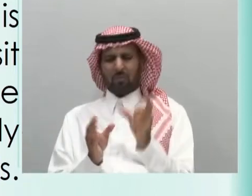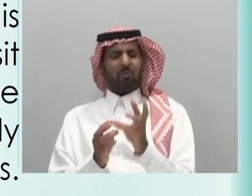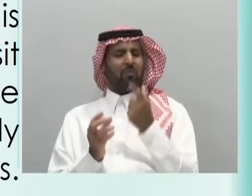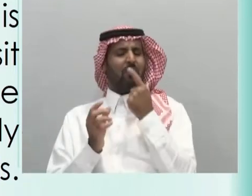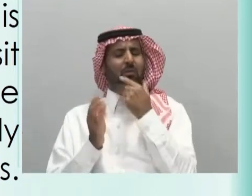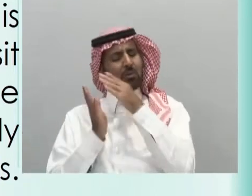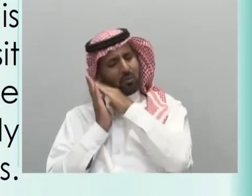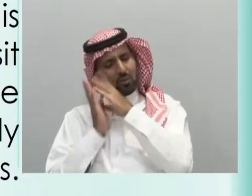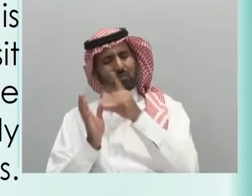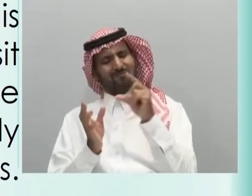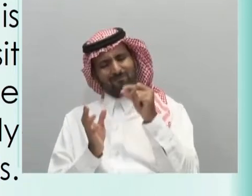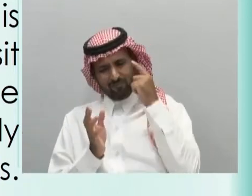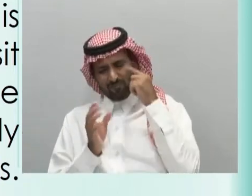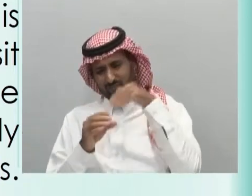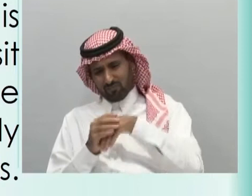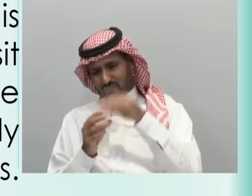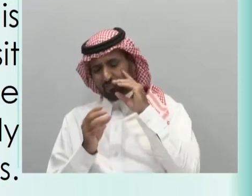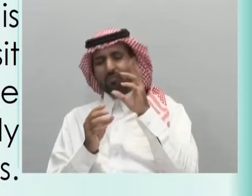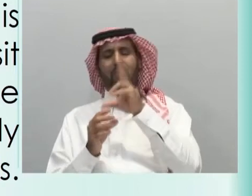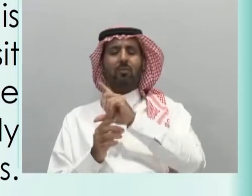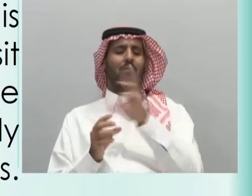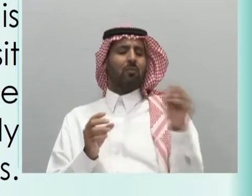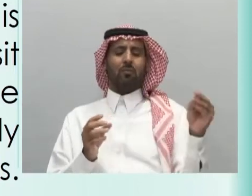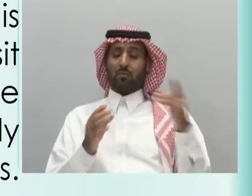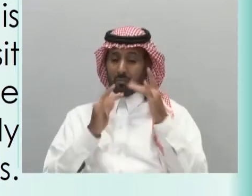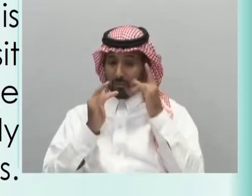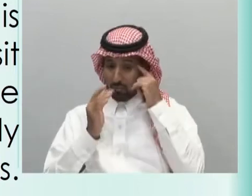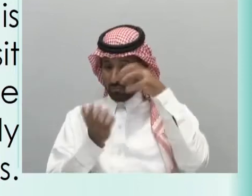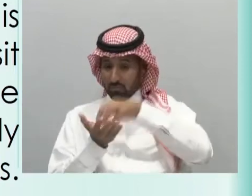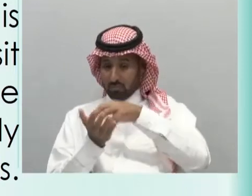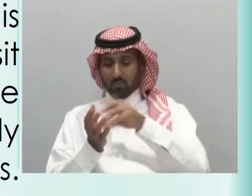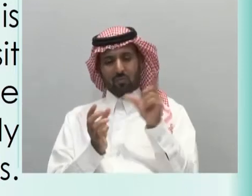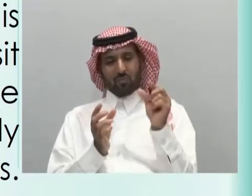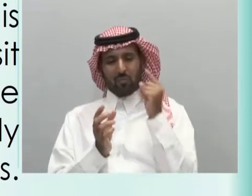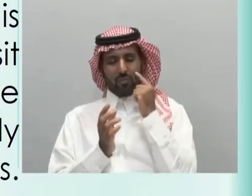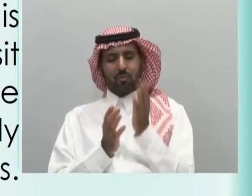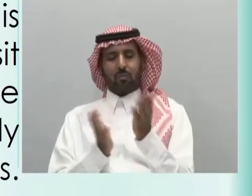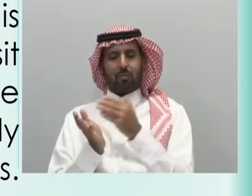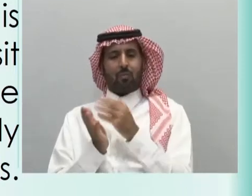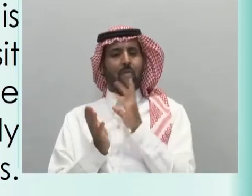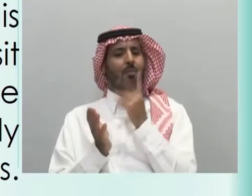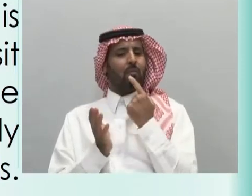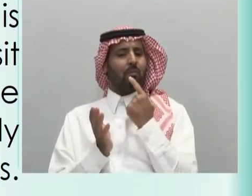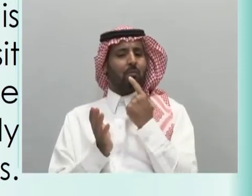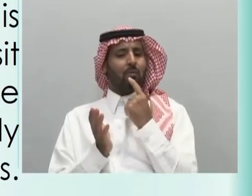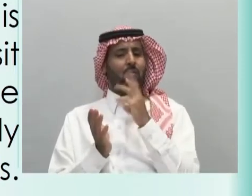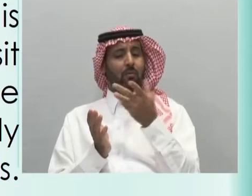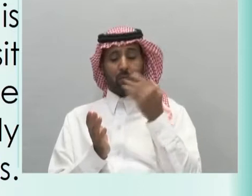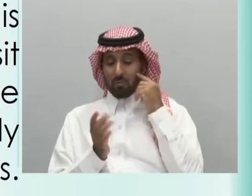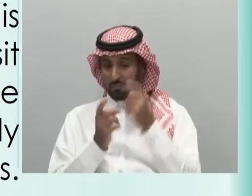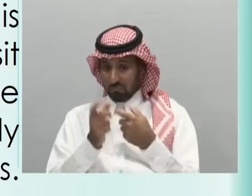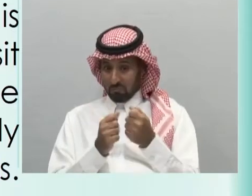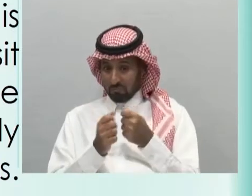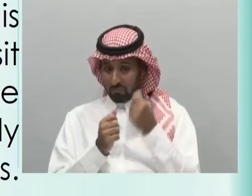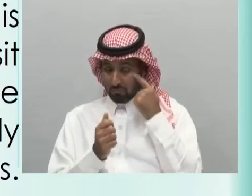bed. There is so little room that some people can scarcely sit up in these capsules. However, in expensive